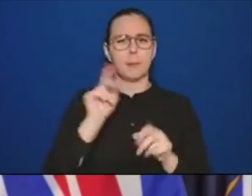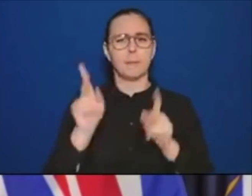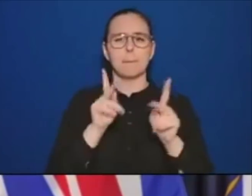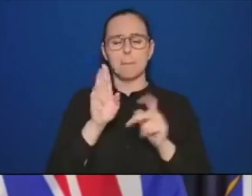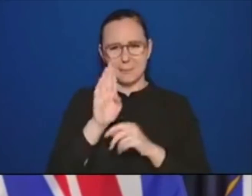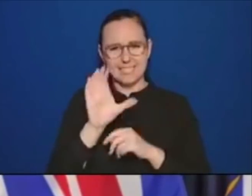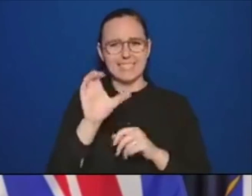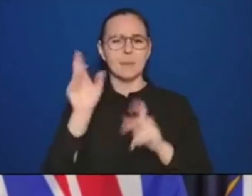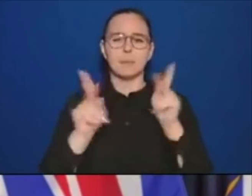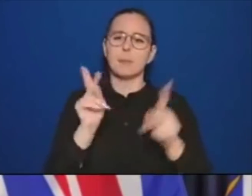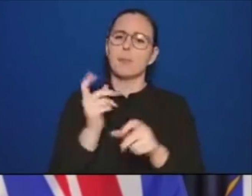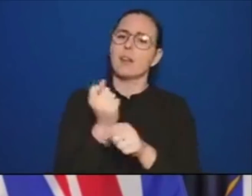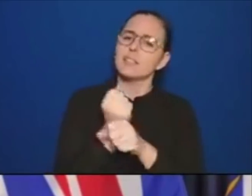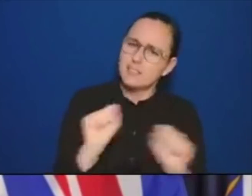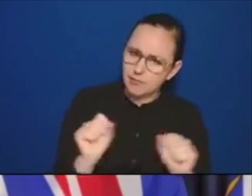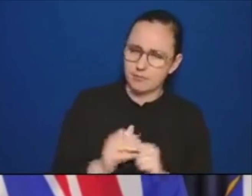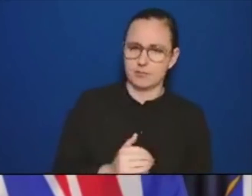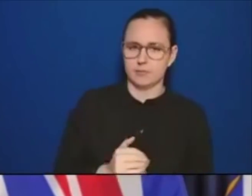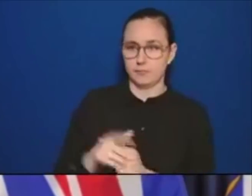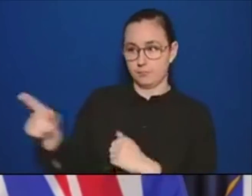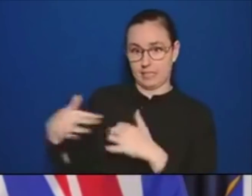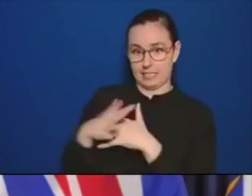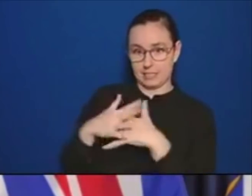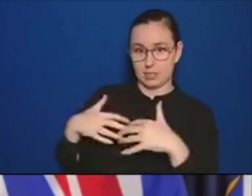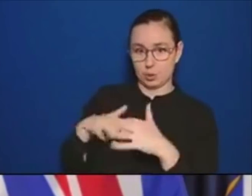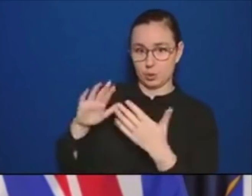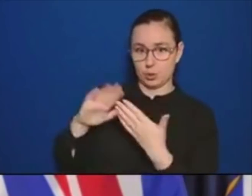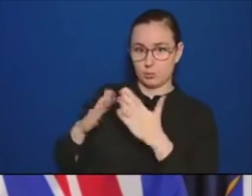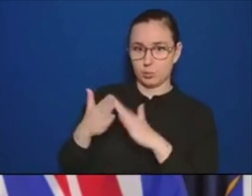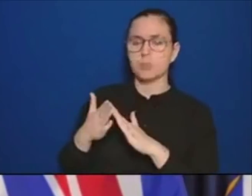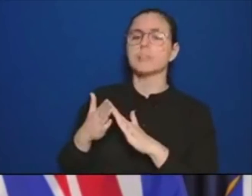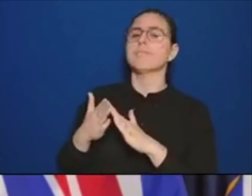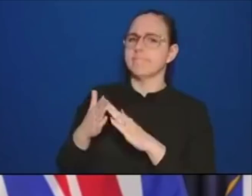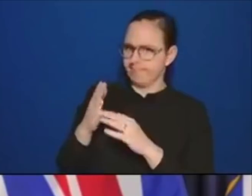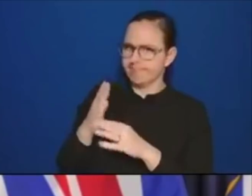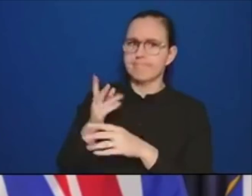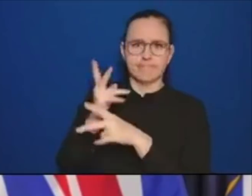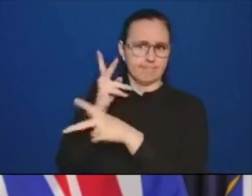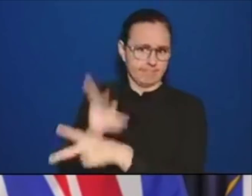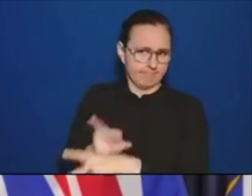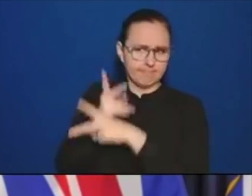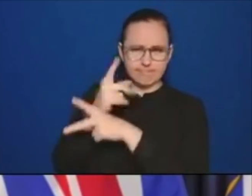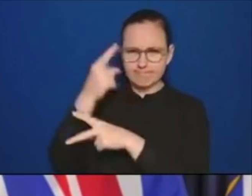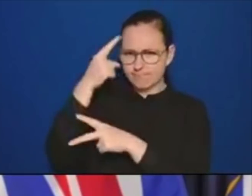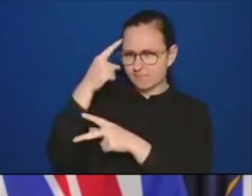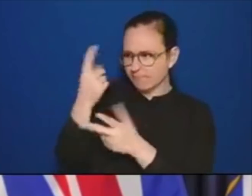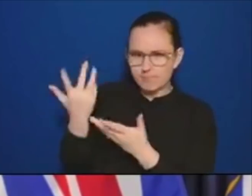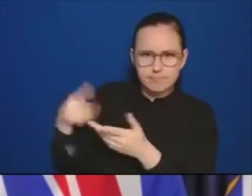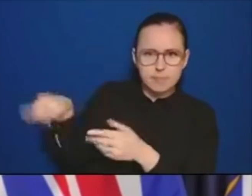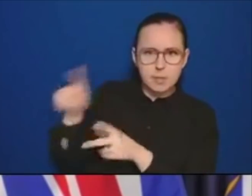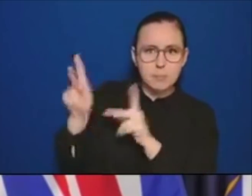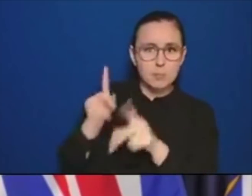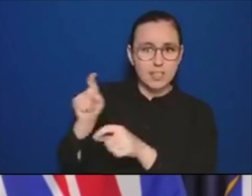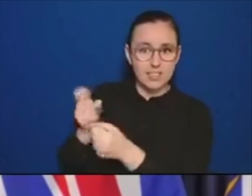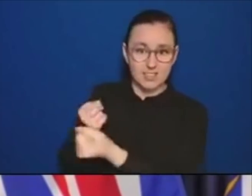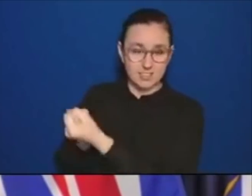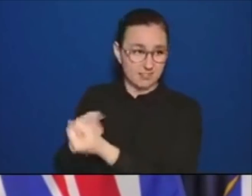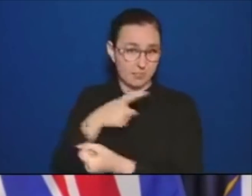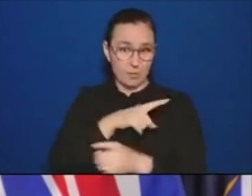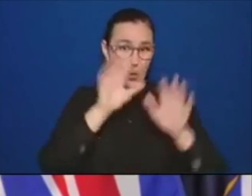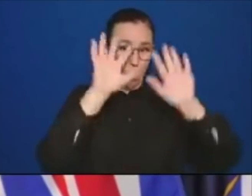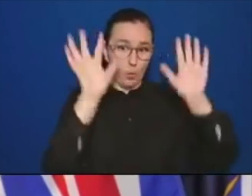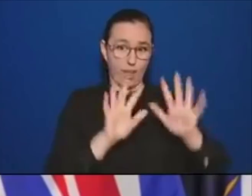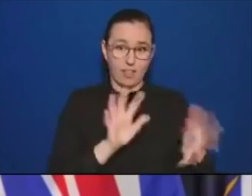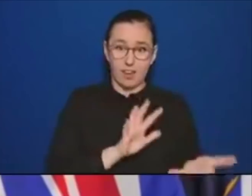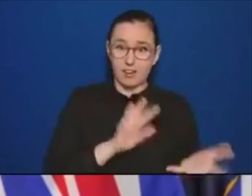times to care for displaced British Columbians in need. And this storm event is no different. Near Hope,